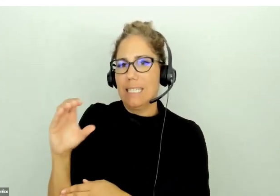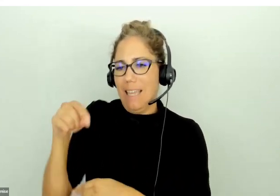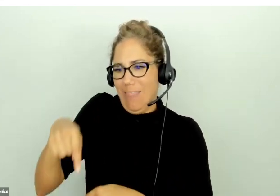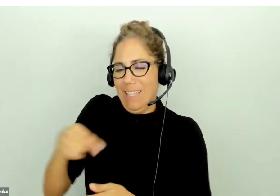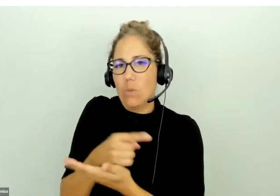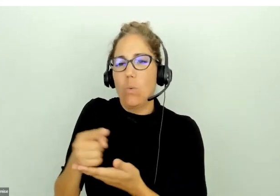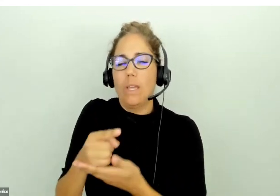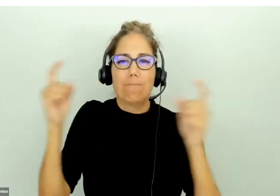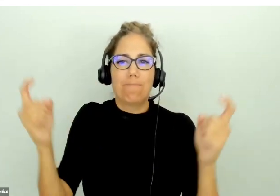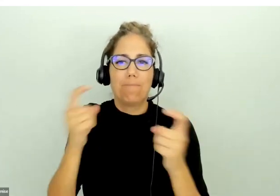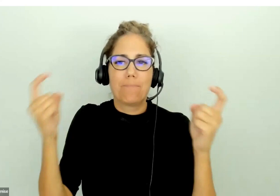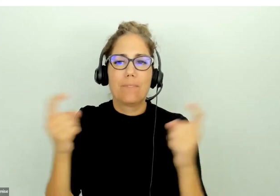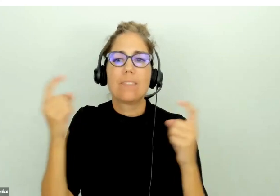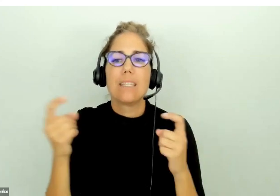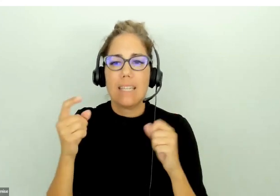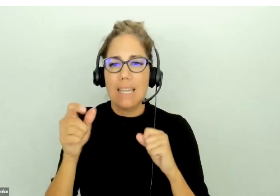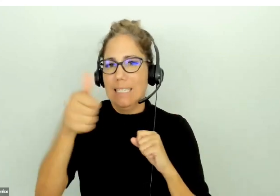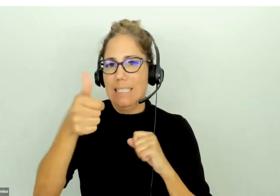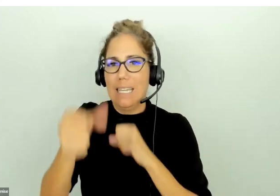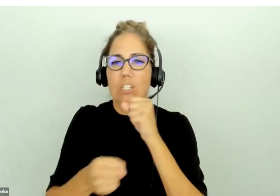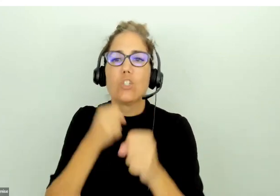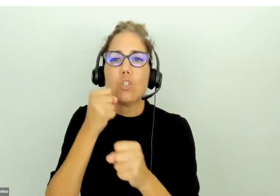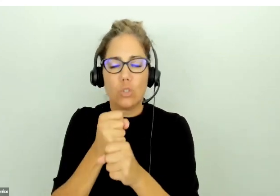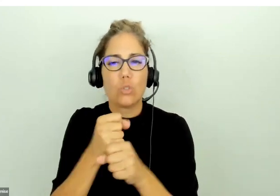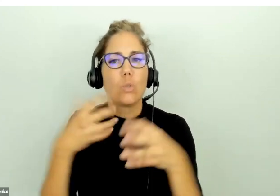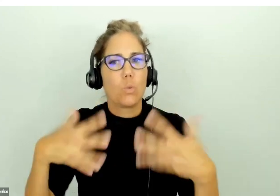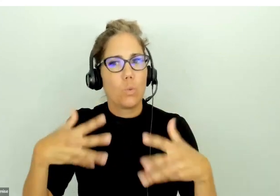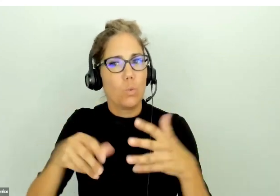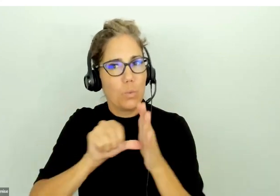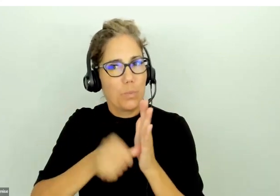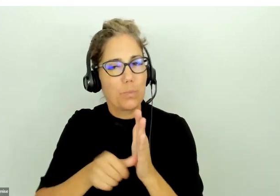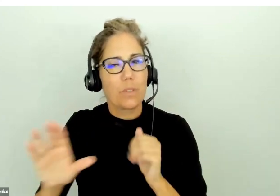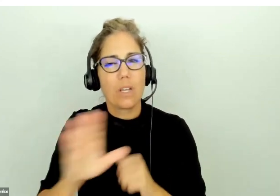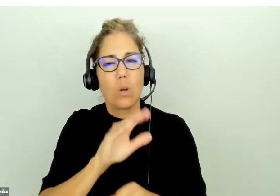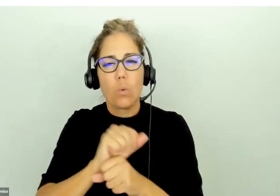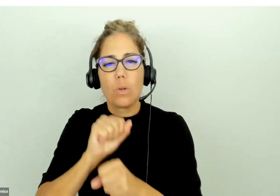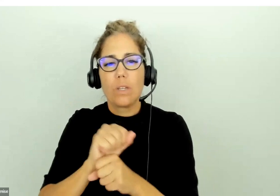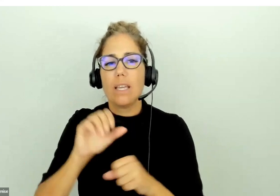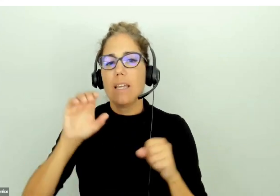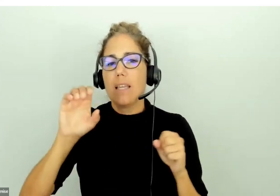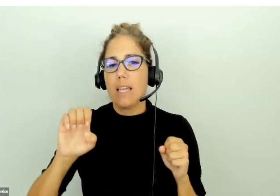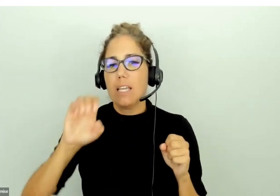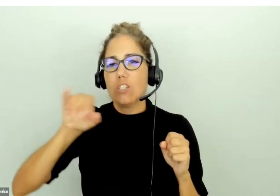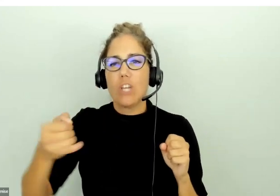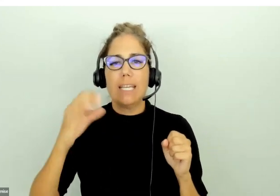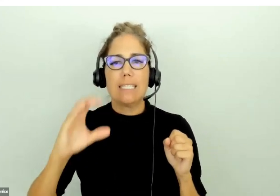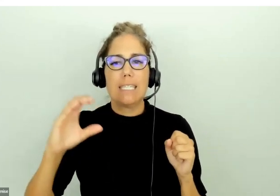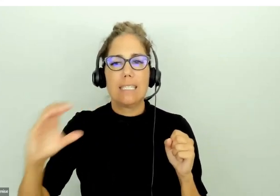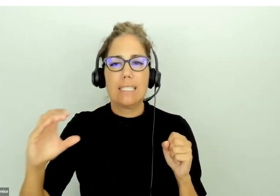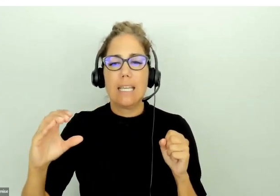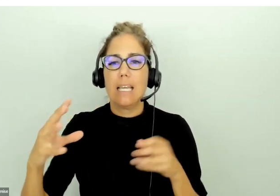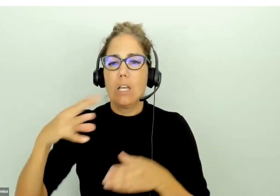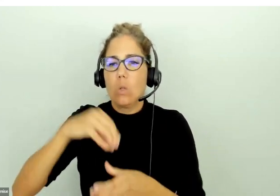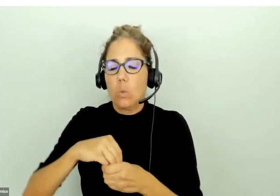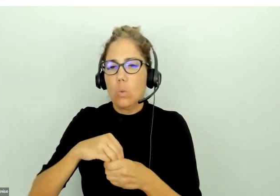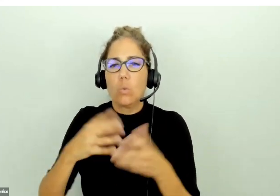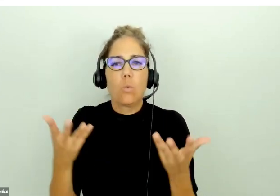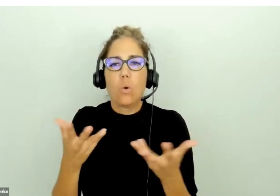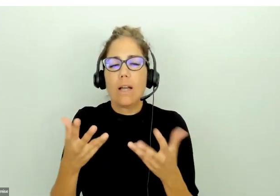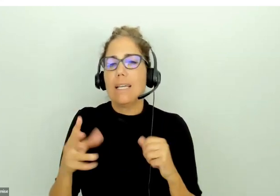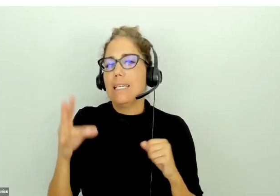So it's really important to highlight the work that they do. The HACC is made up of